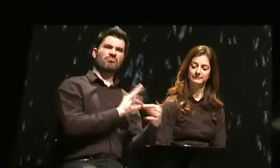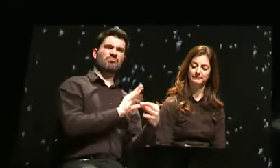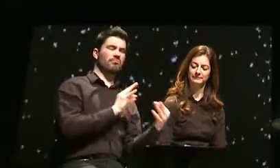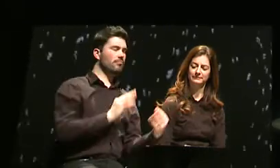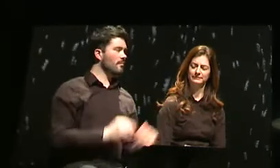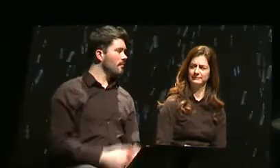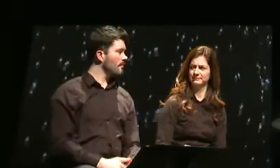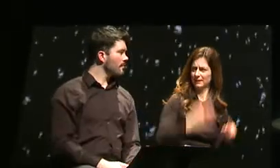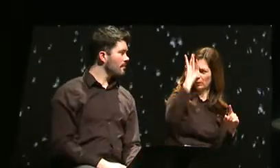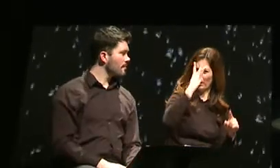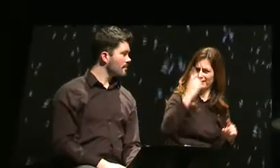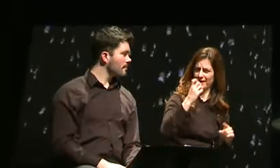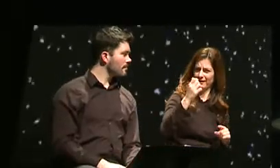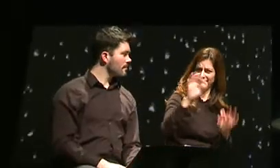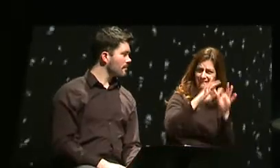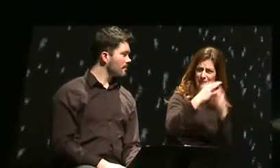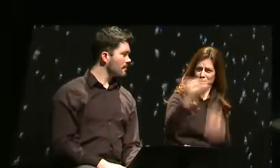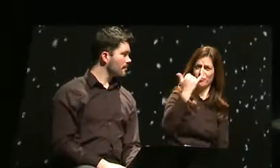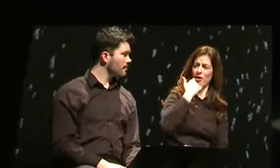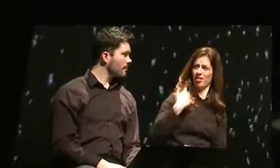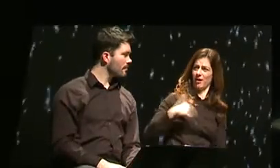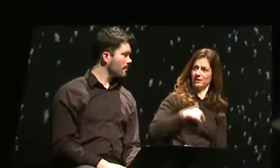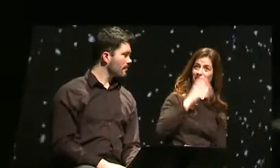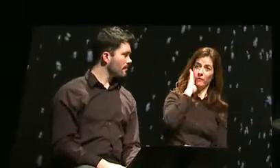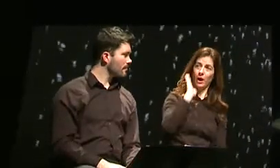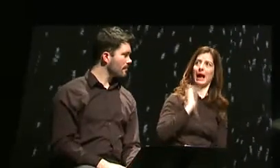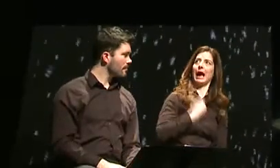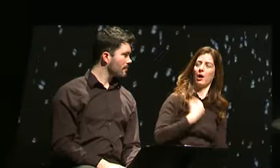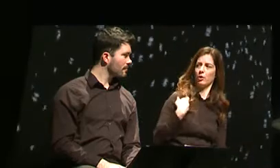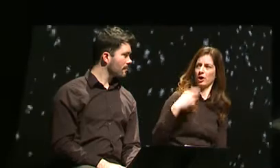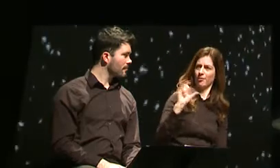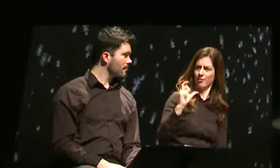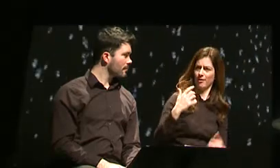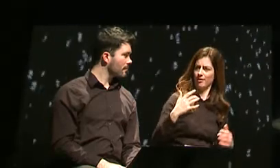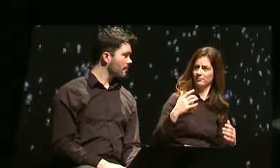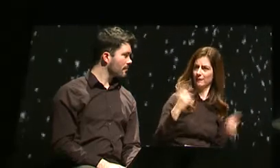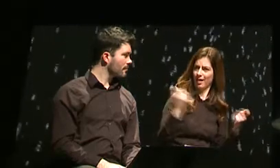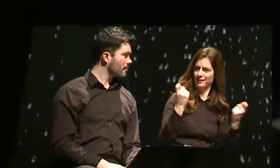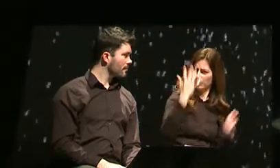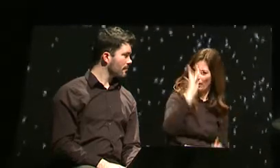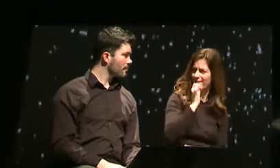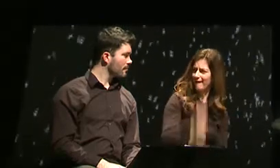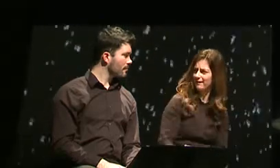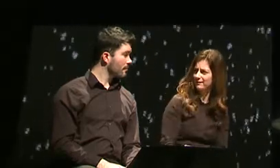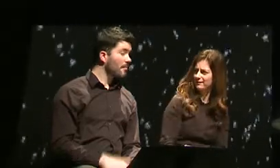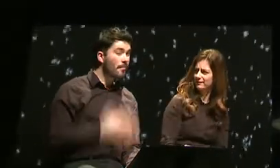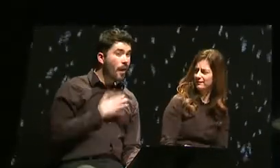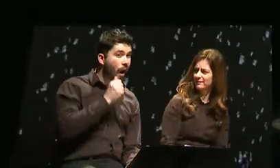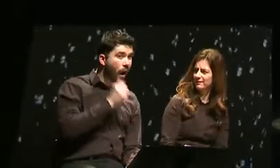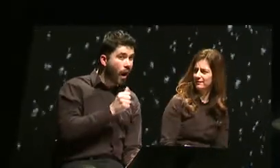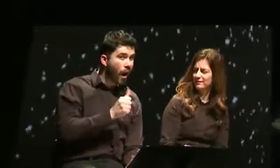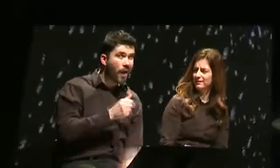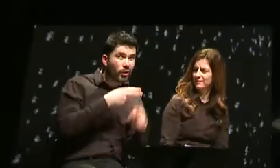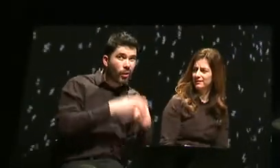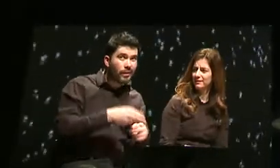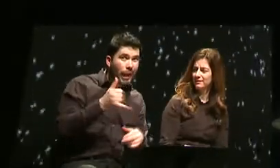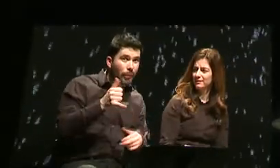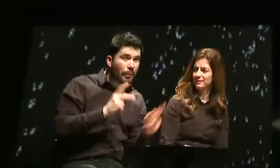come nobody calls us for Eid or Ramadan on our holidays? My aunt Rina, whom I love, calls